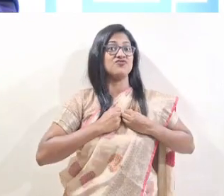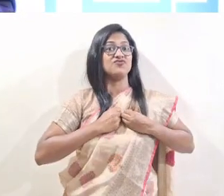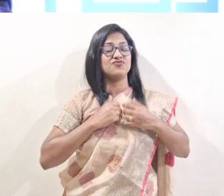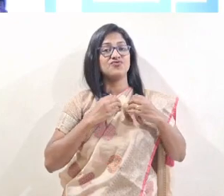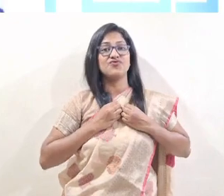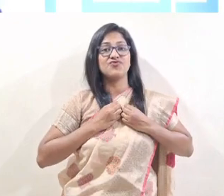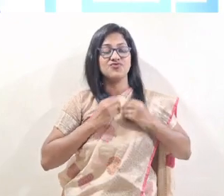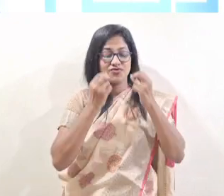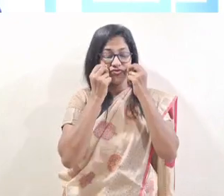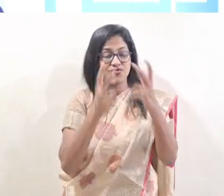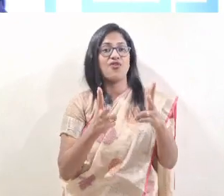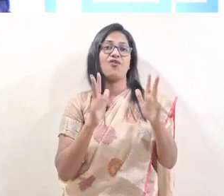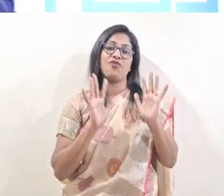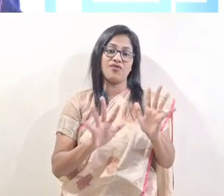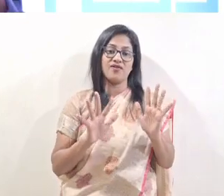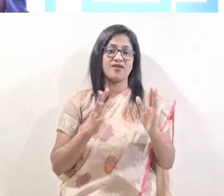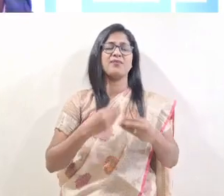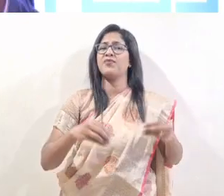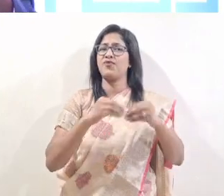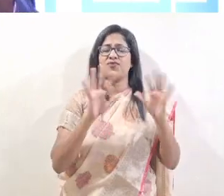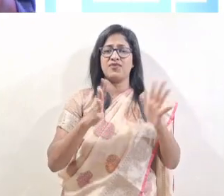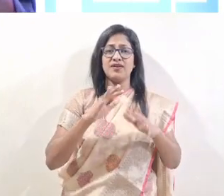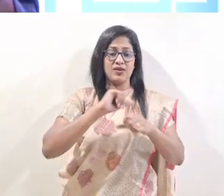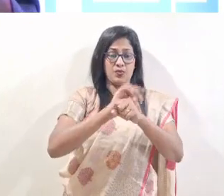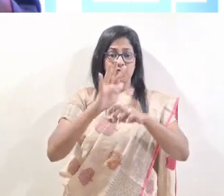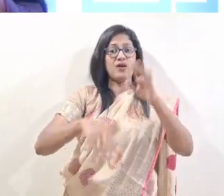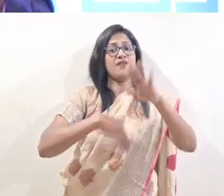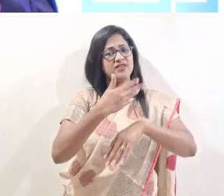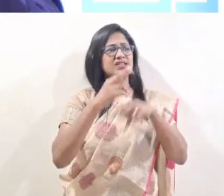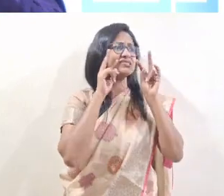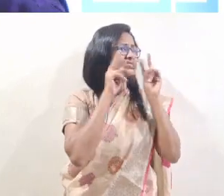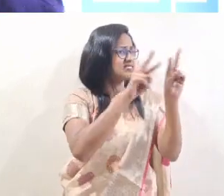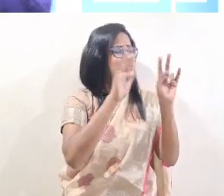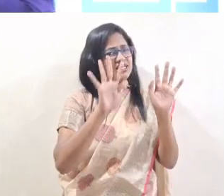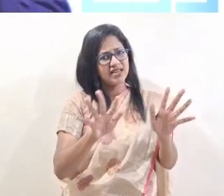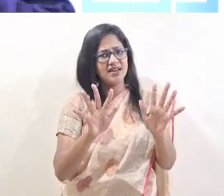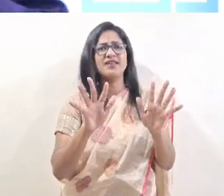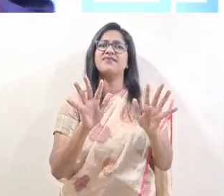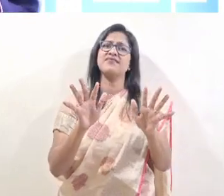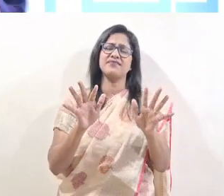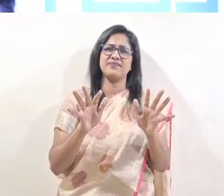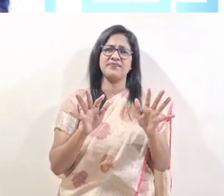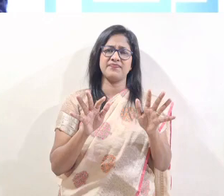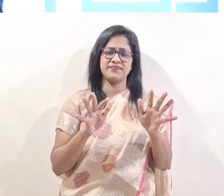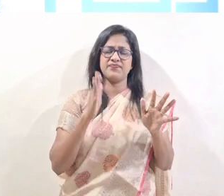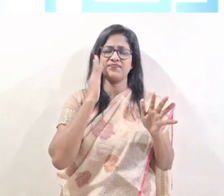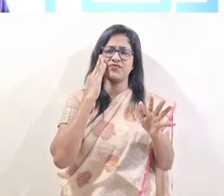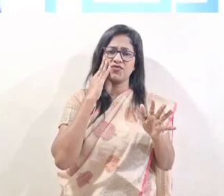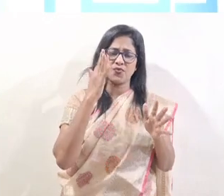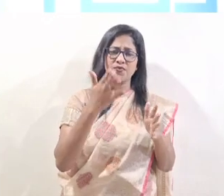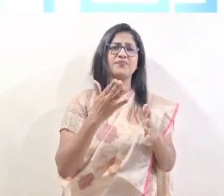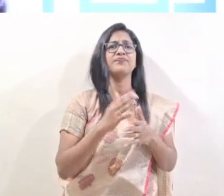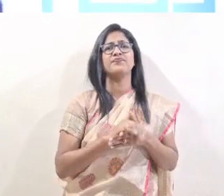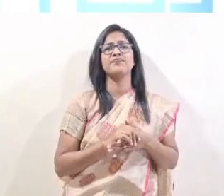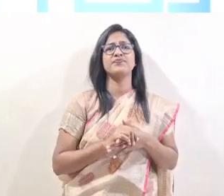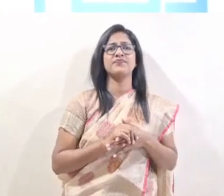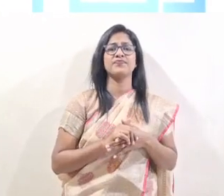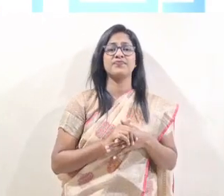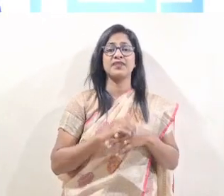more than anything else. And we see it after the pandemic. We can see how it is, showing